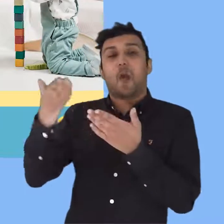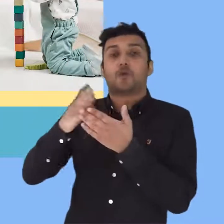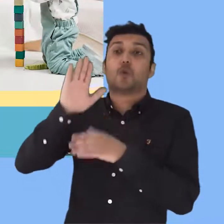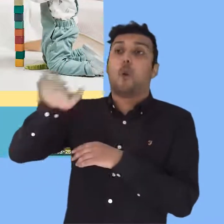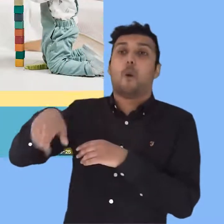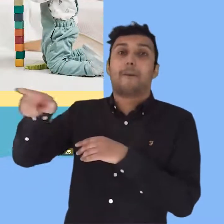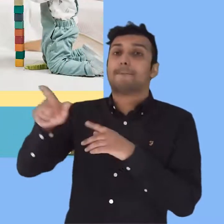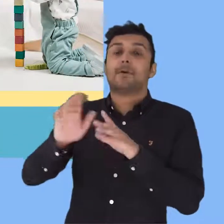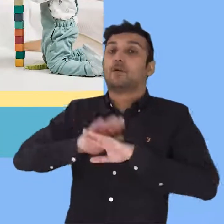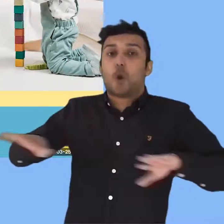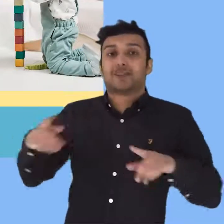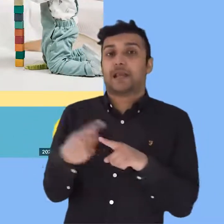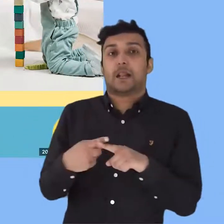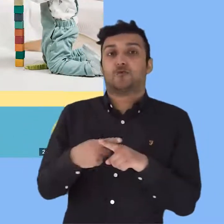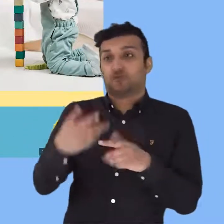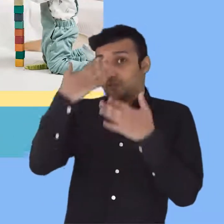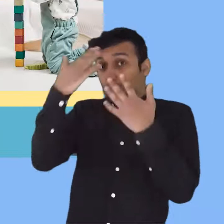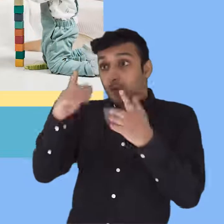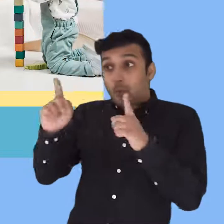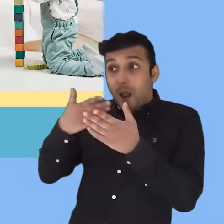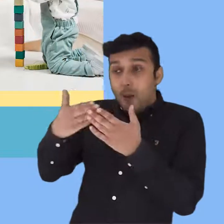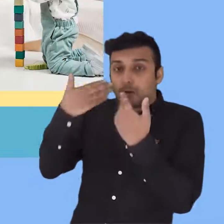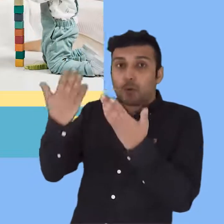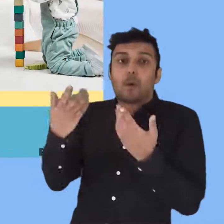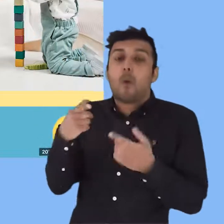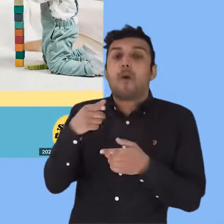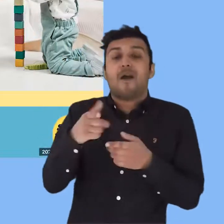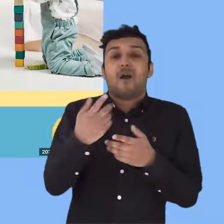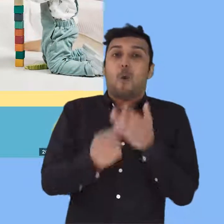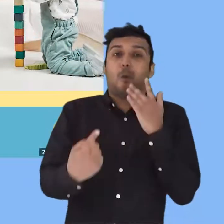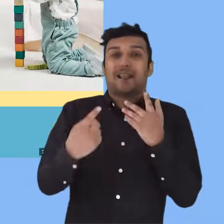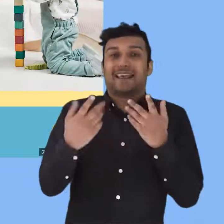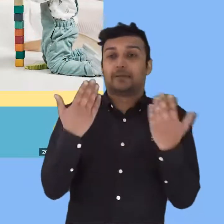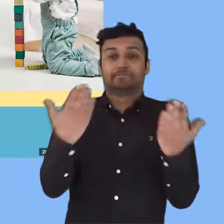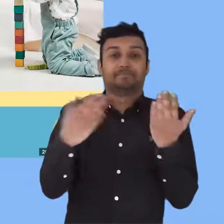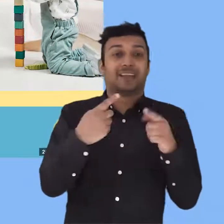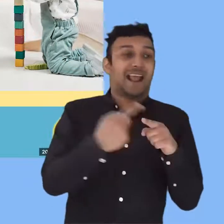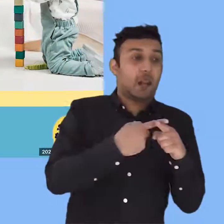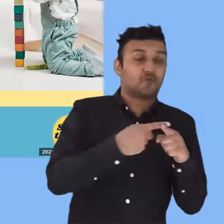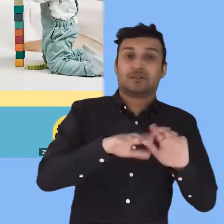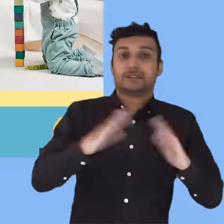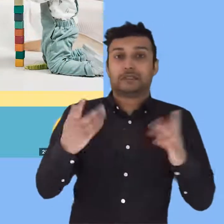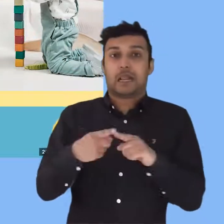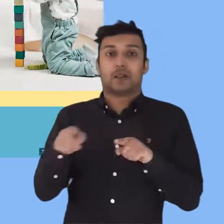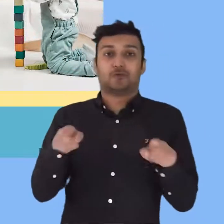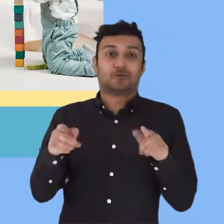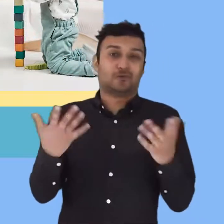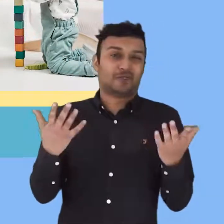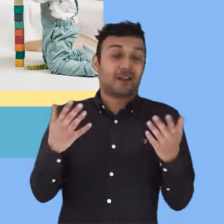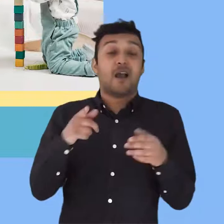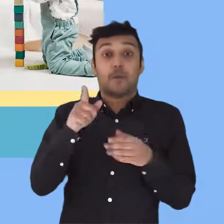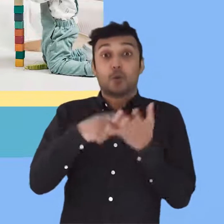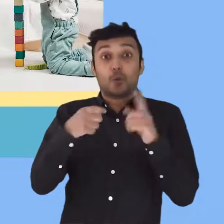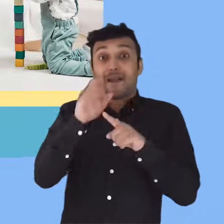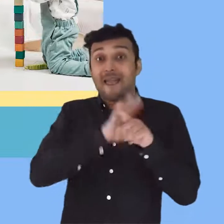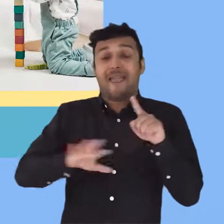They didn't have statistics for people who generally spoke more than one language. So there's a lot of people in the UK who speak